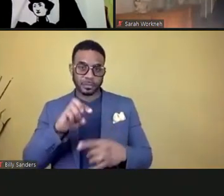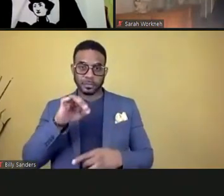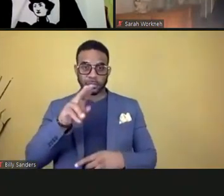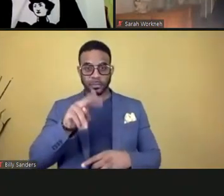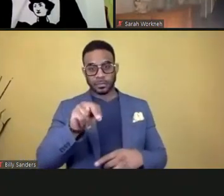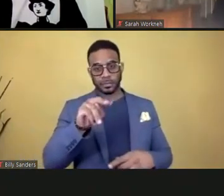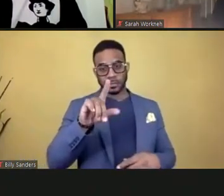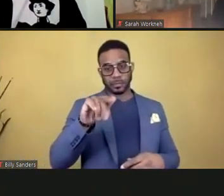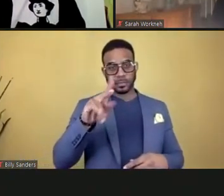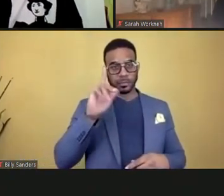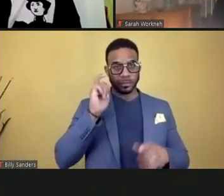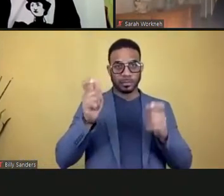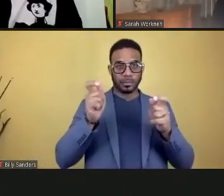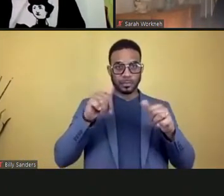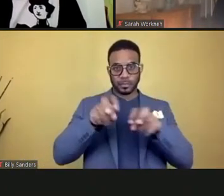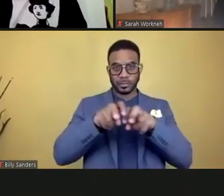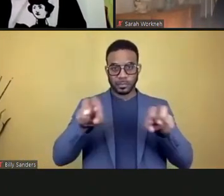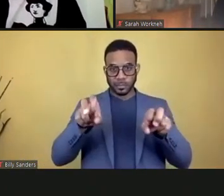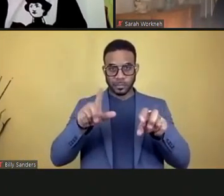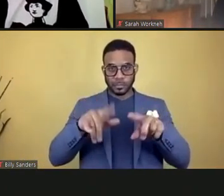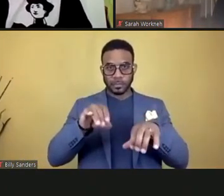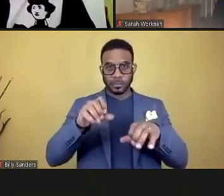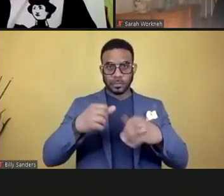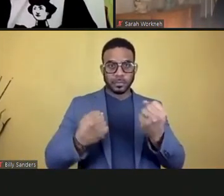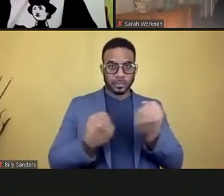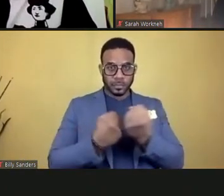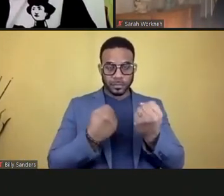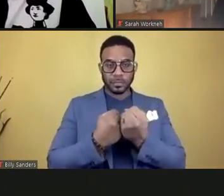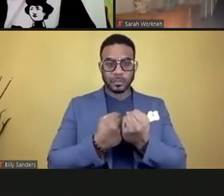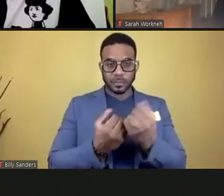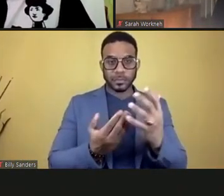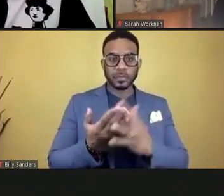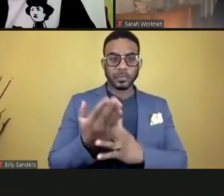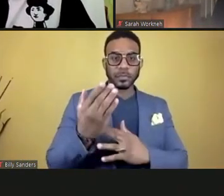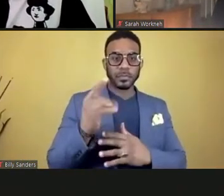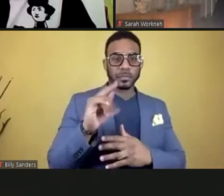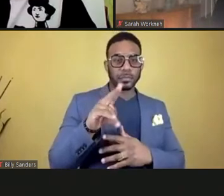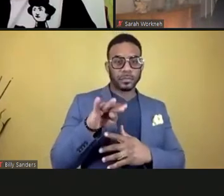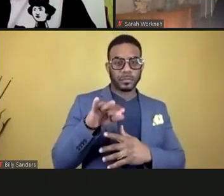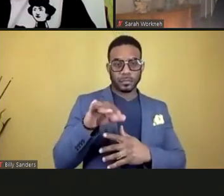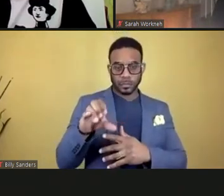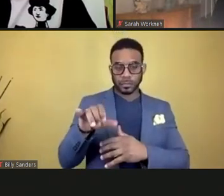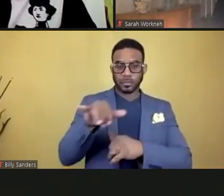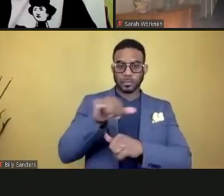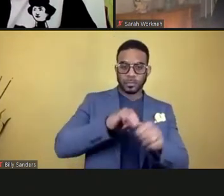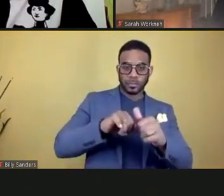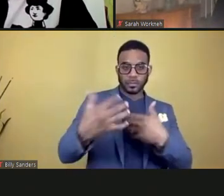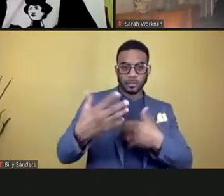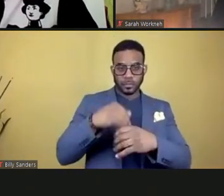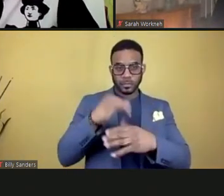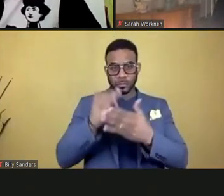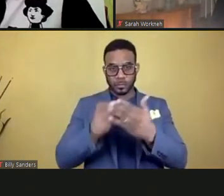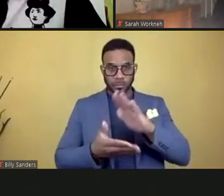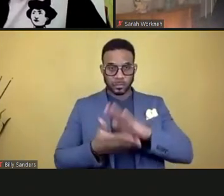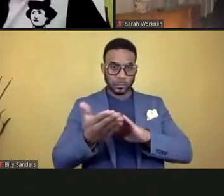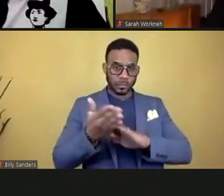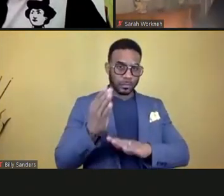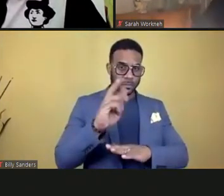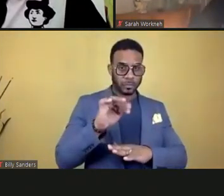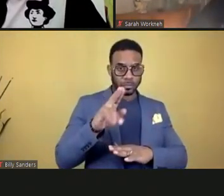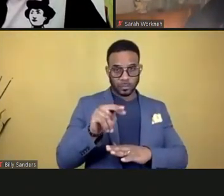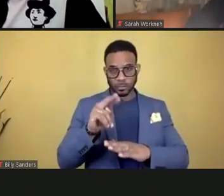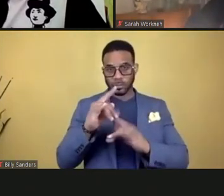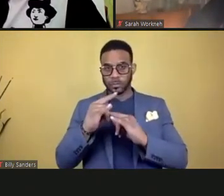Lane for moderating this panel and for co-sponsoring it through Atonzic, a socially engaged artist-run urban